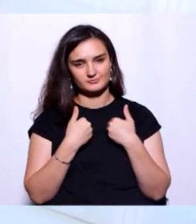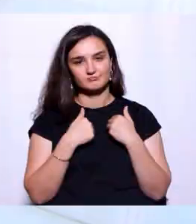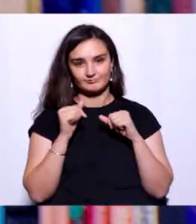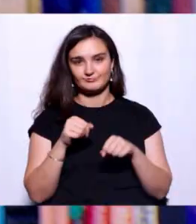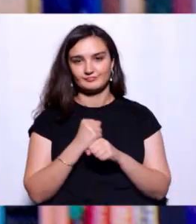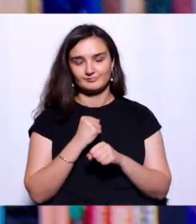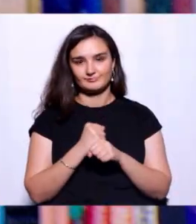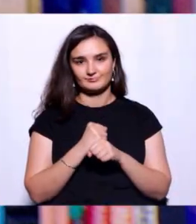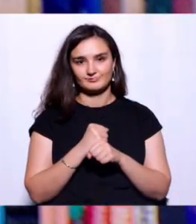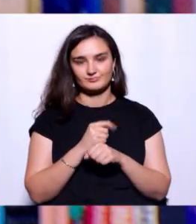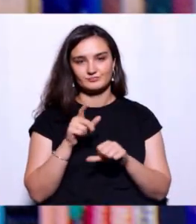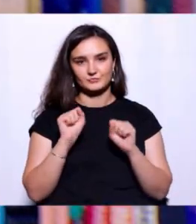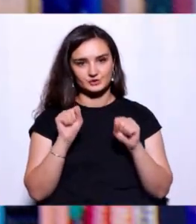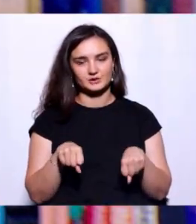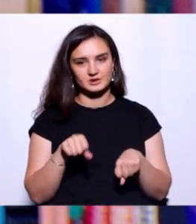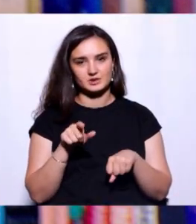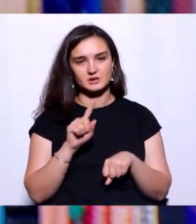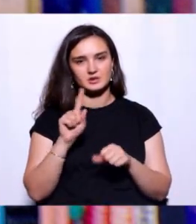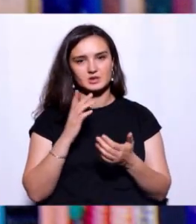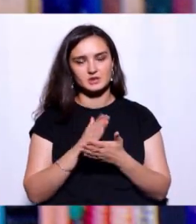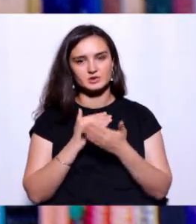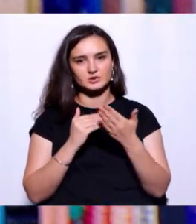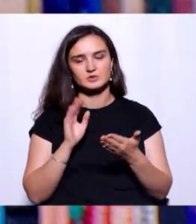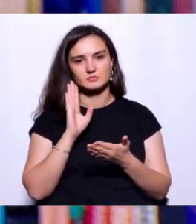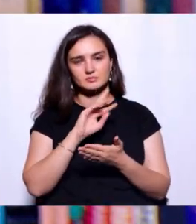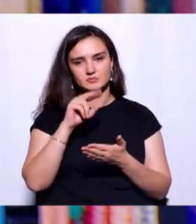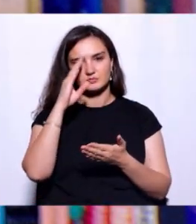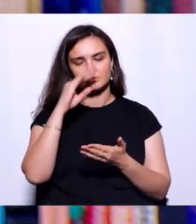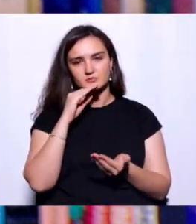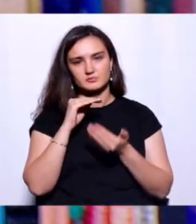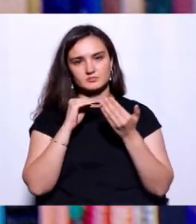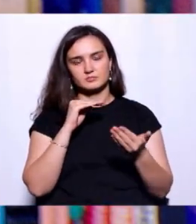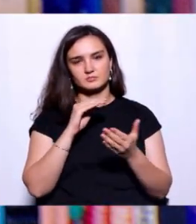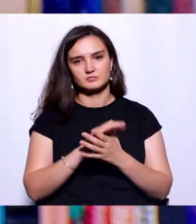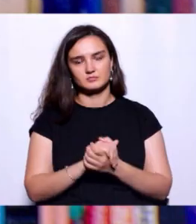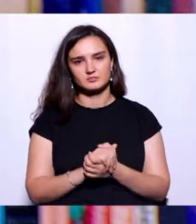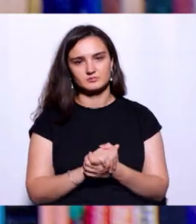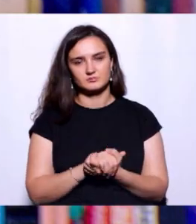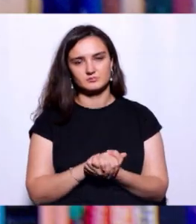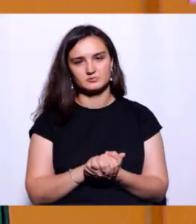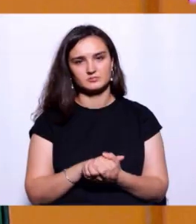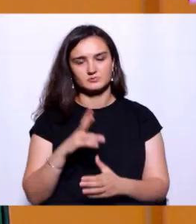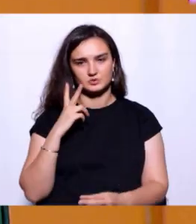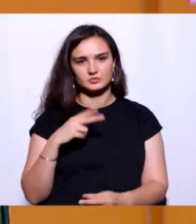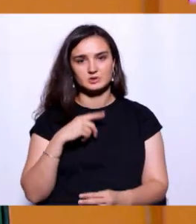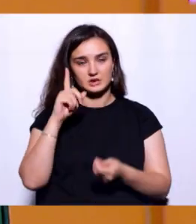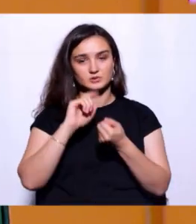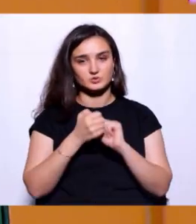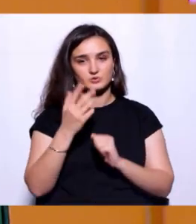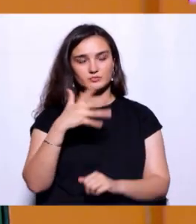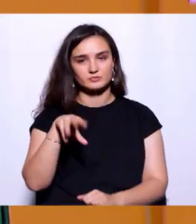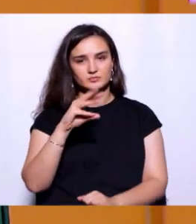can do that. Oh, I bet you can. So what is your mother's or your father's daughter? Do you